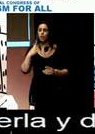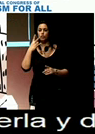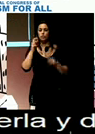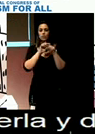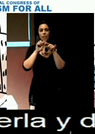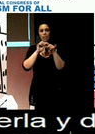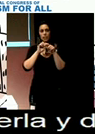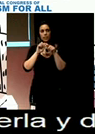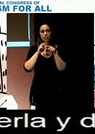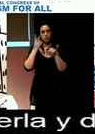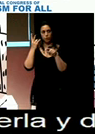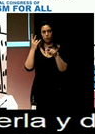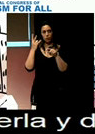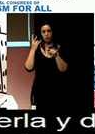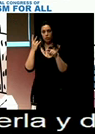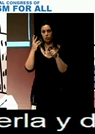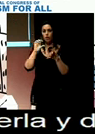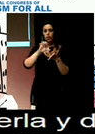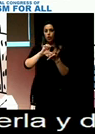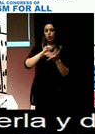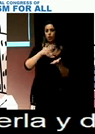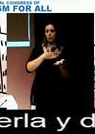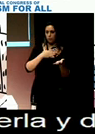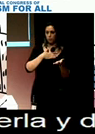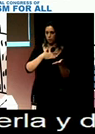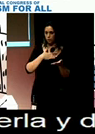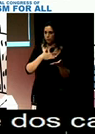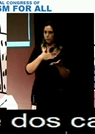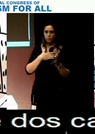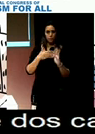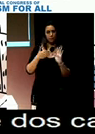I'm going to talk about two features. Ávila is a